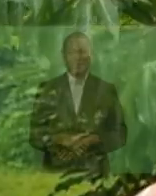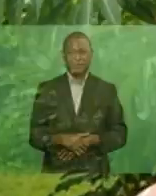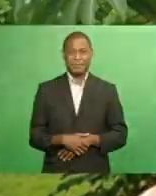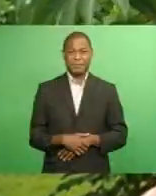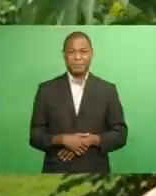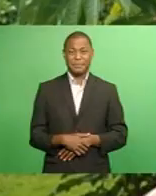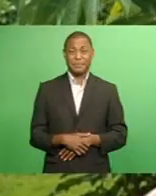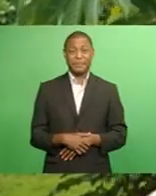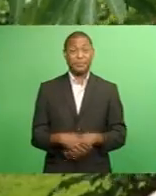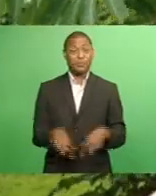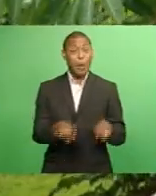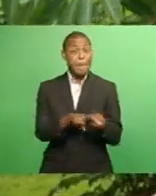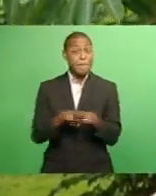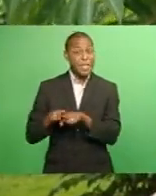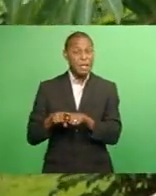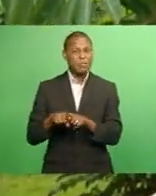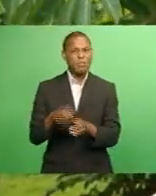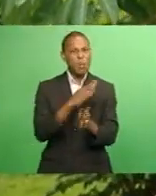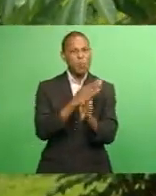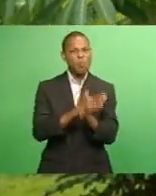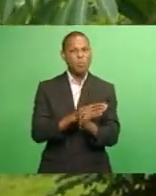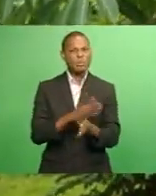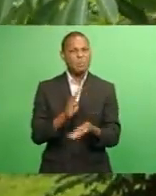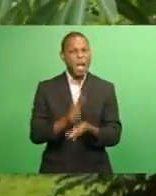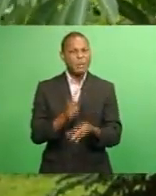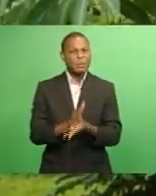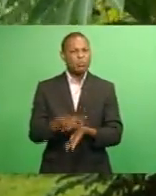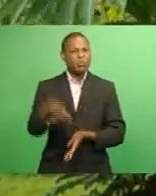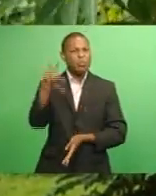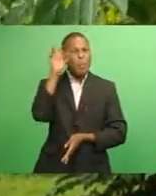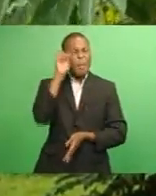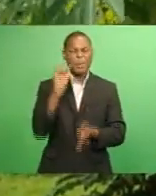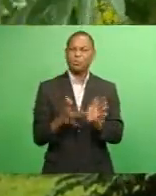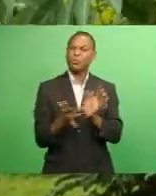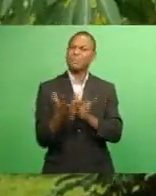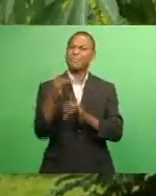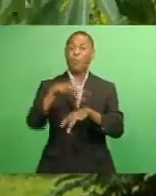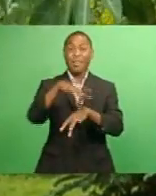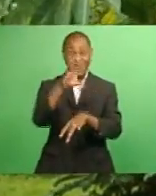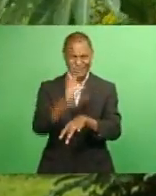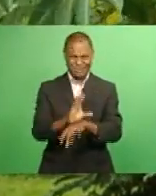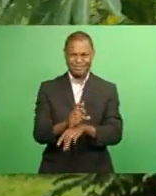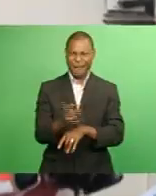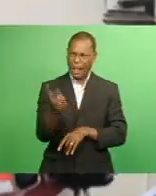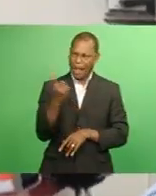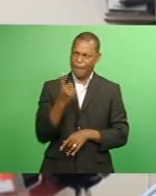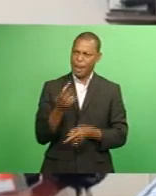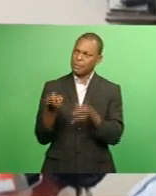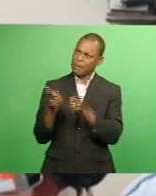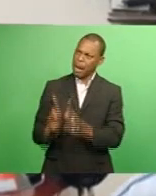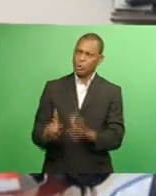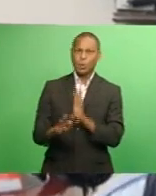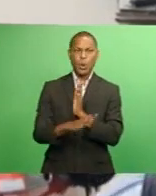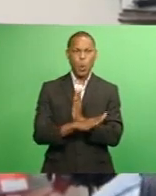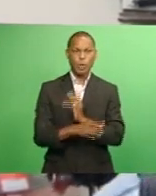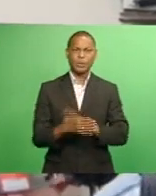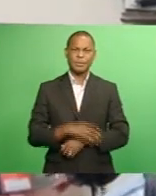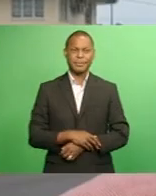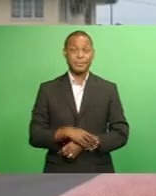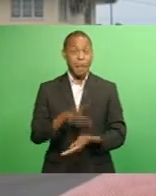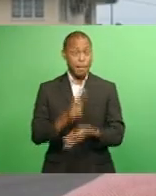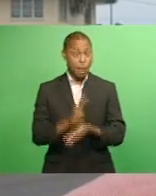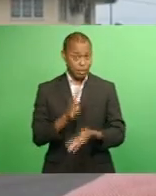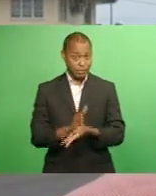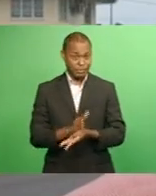Meaning of cross bun to us is rather remembrance of Jesus Christ came and died at the cross. Easter bun, it signifies